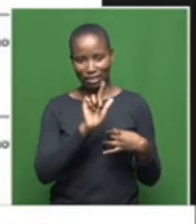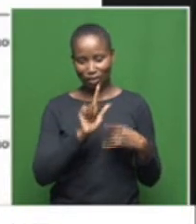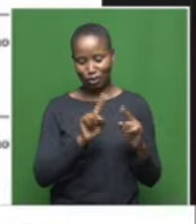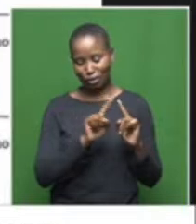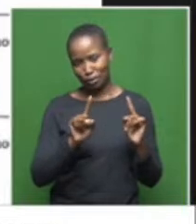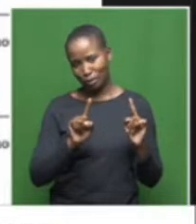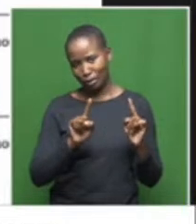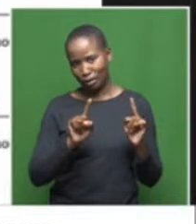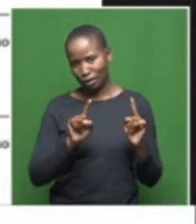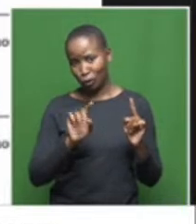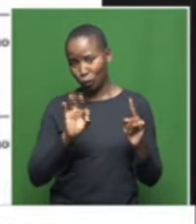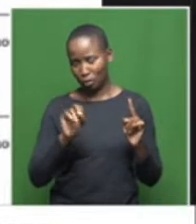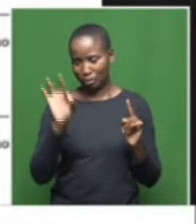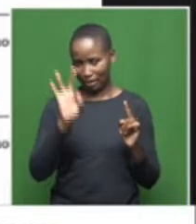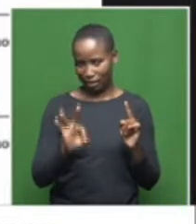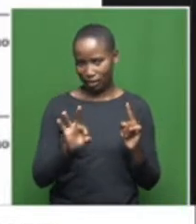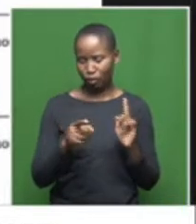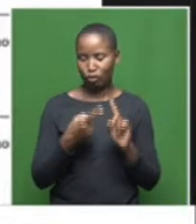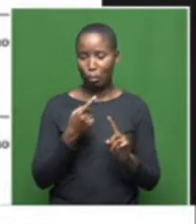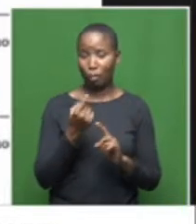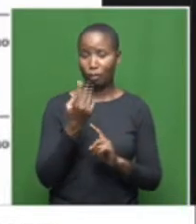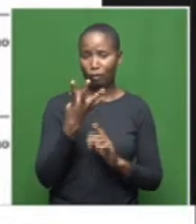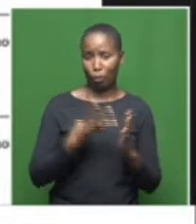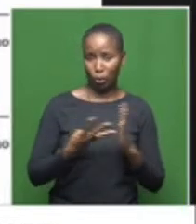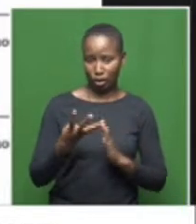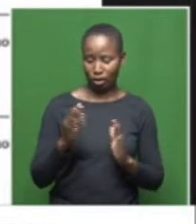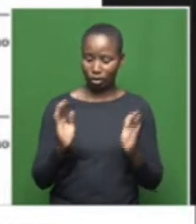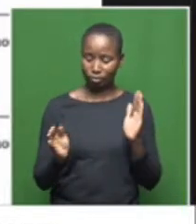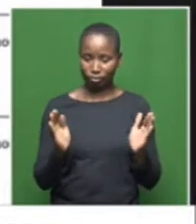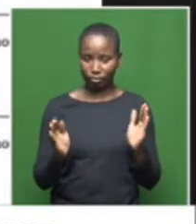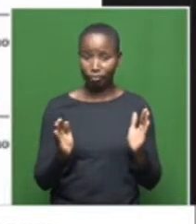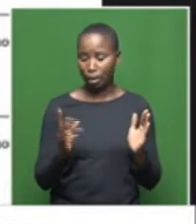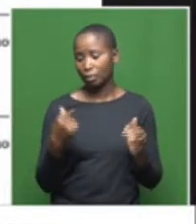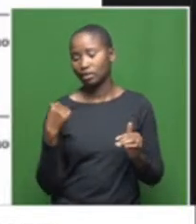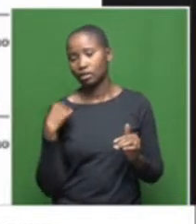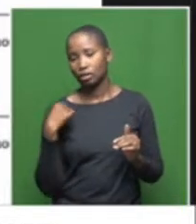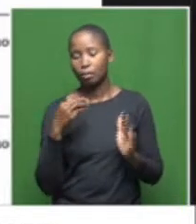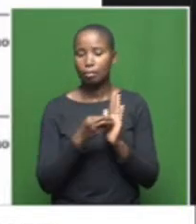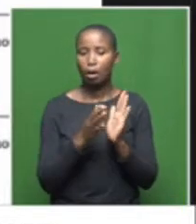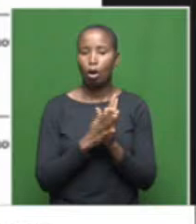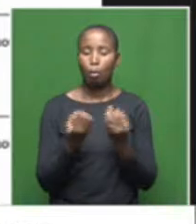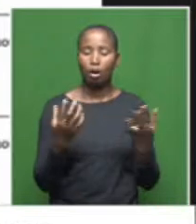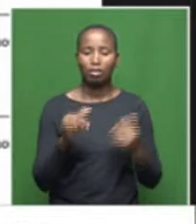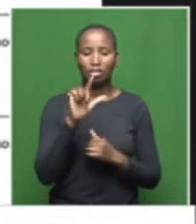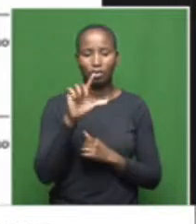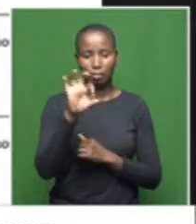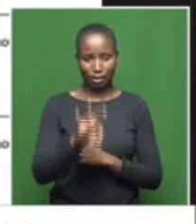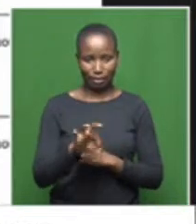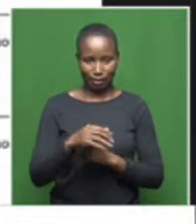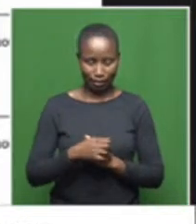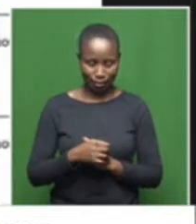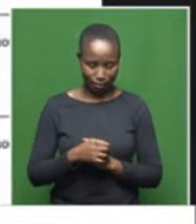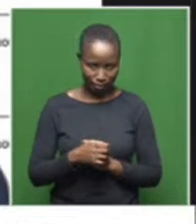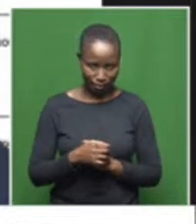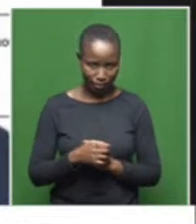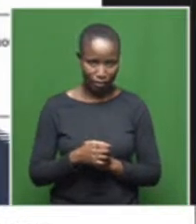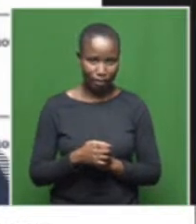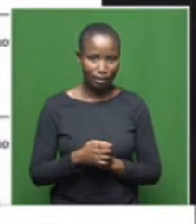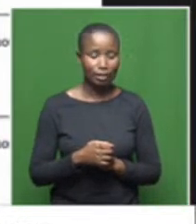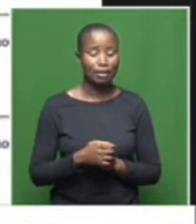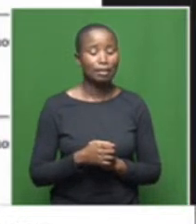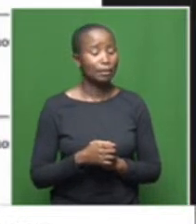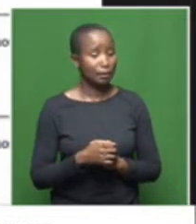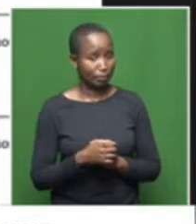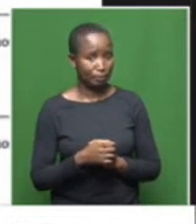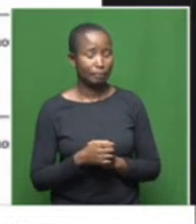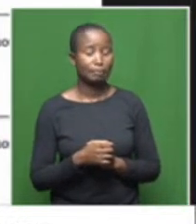last 4 weeks. As of yesterday, the positivity rate was at 7%. We're hoping to